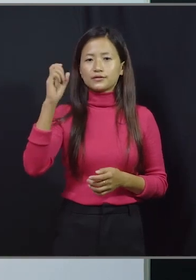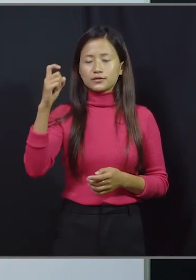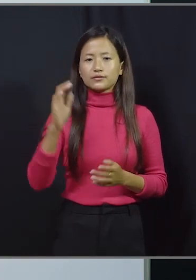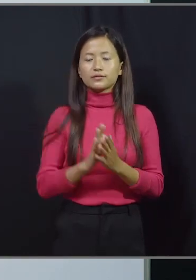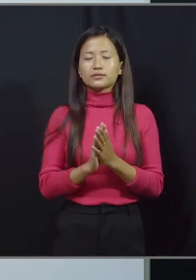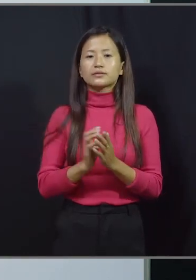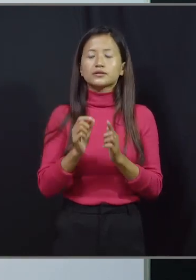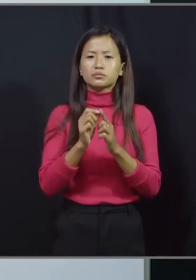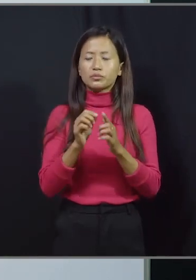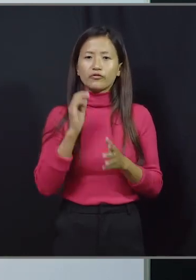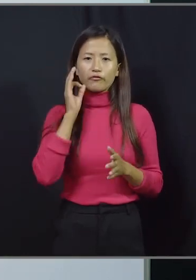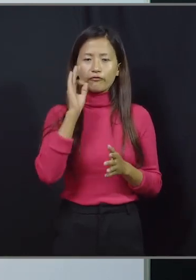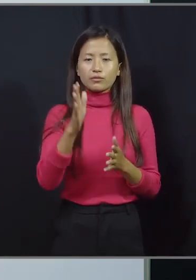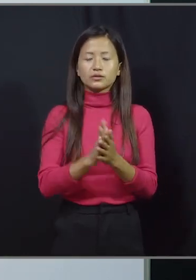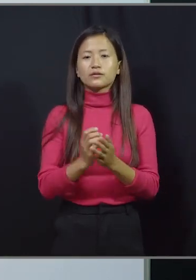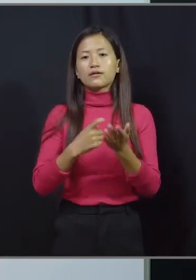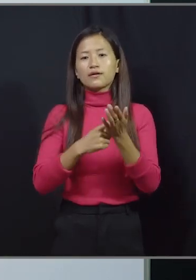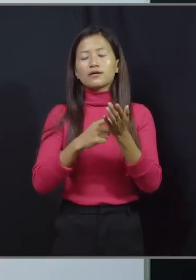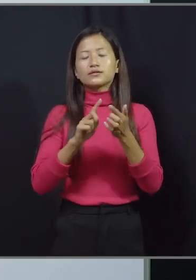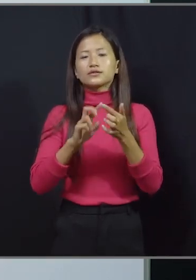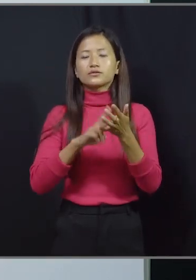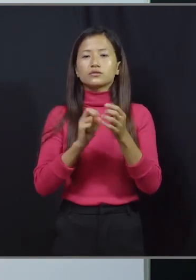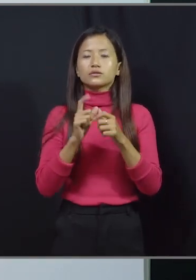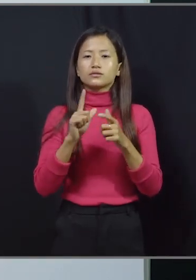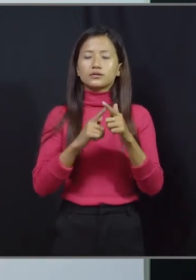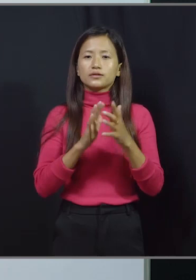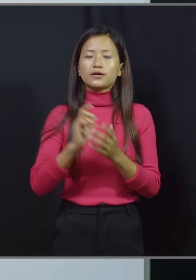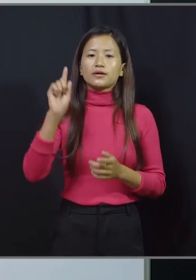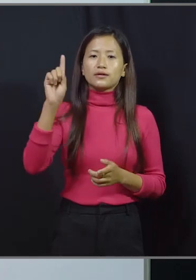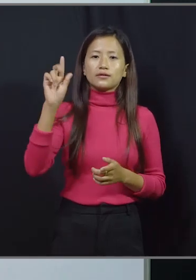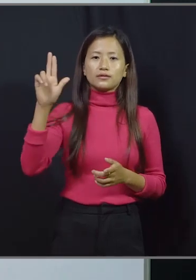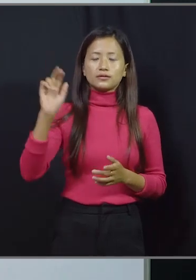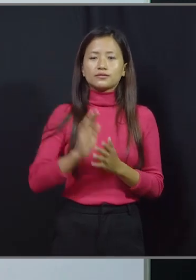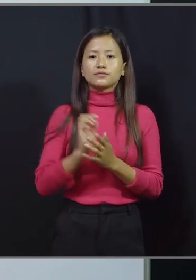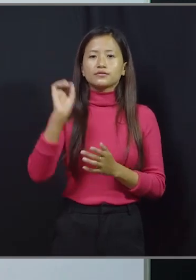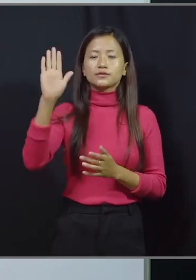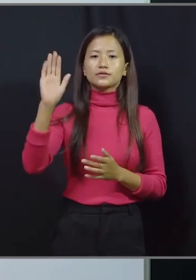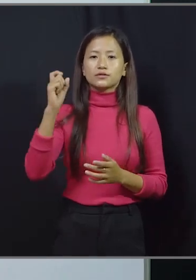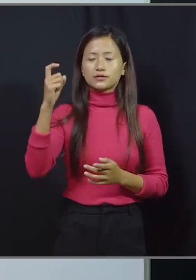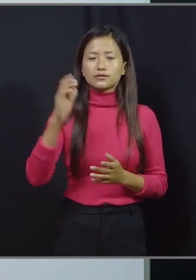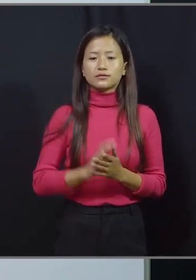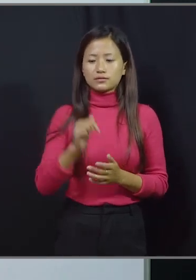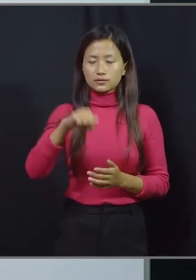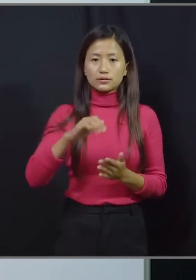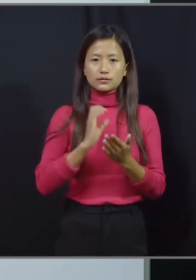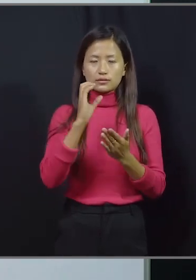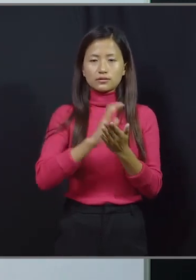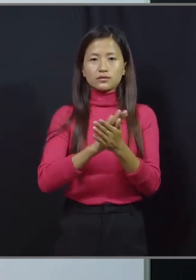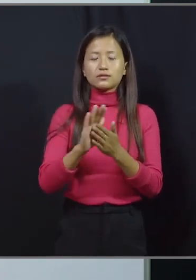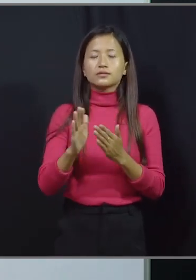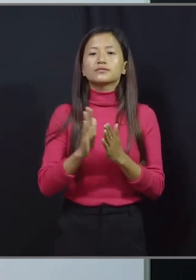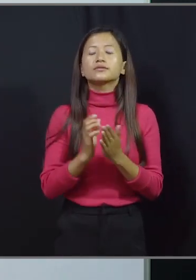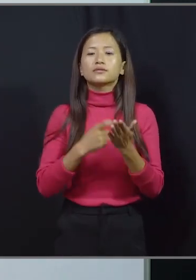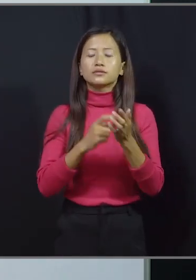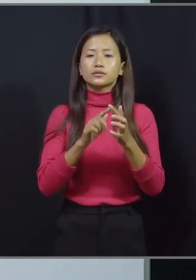known as the Revolt of 1857. So this chapter, the representation